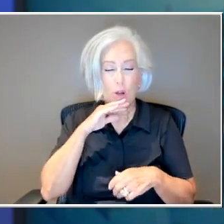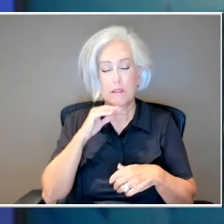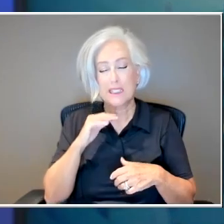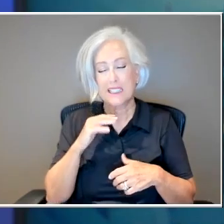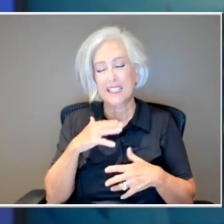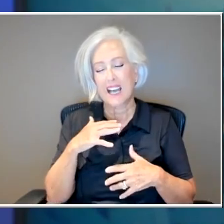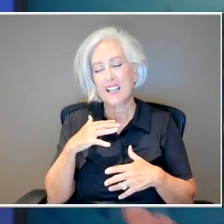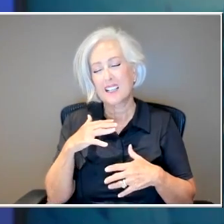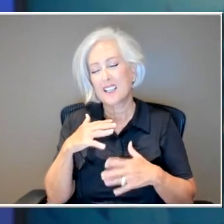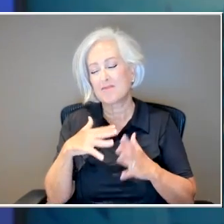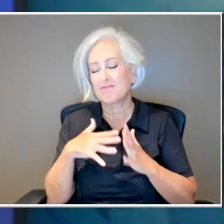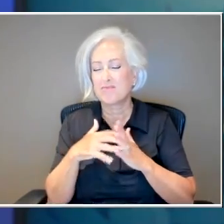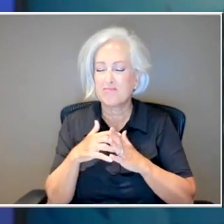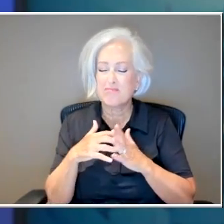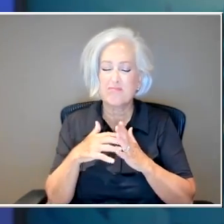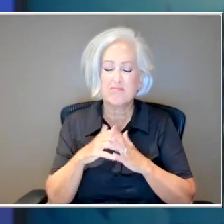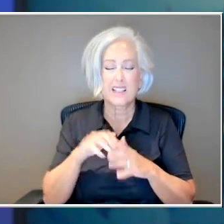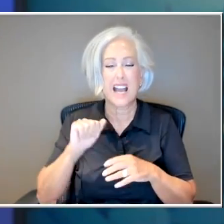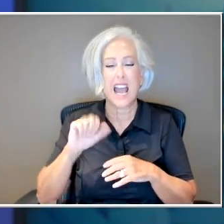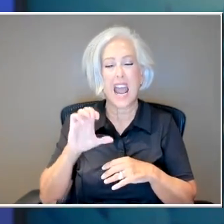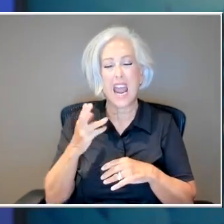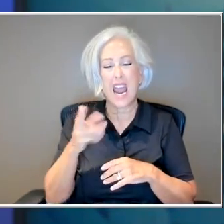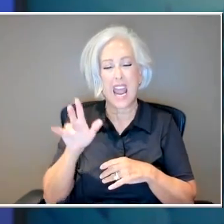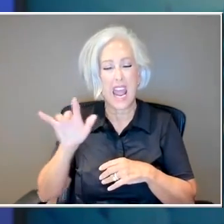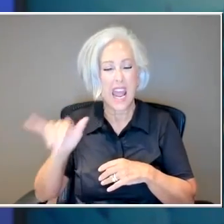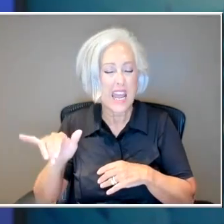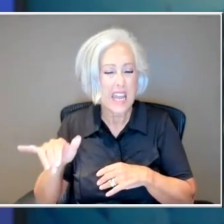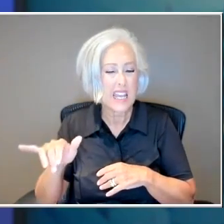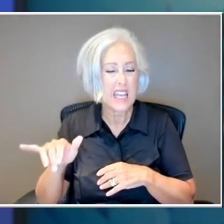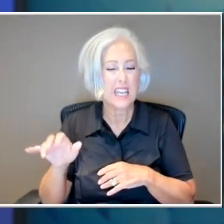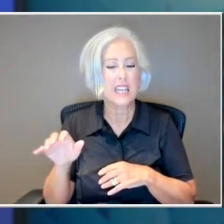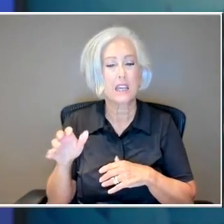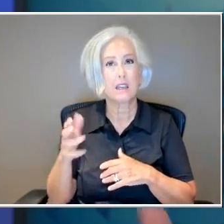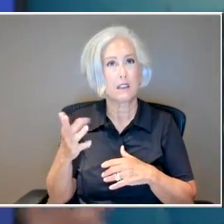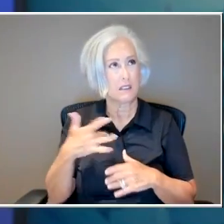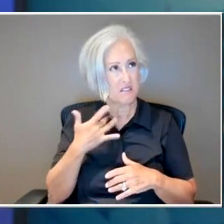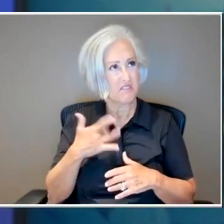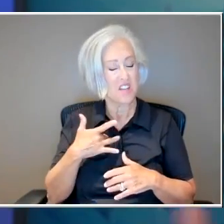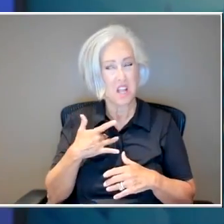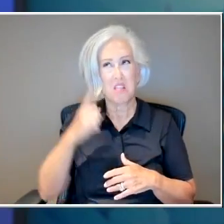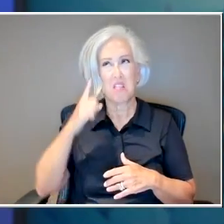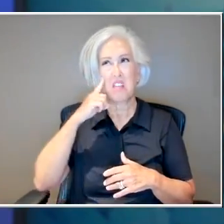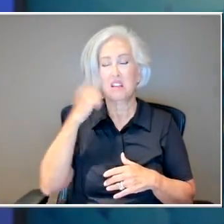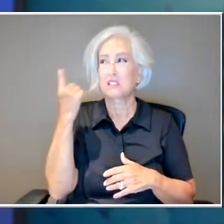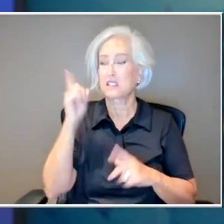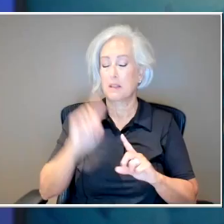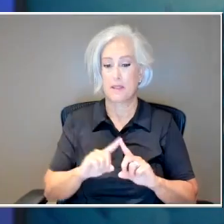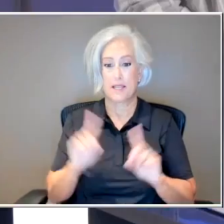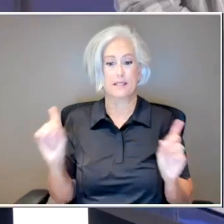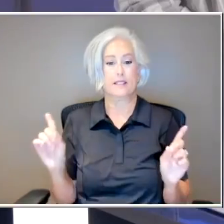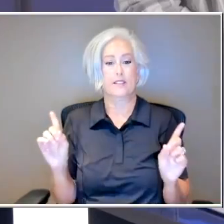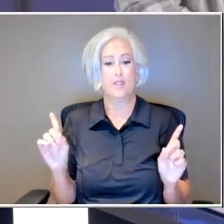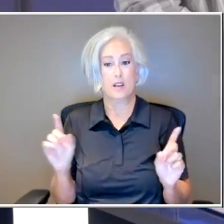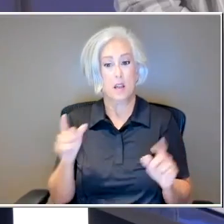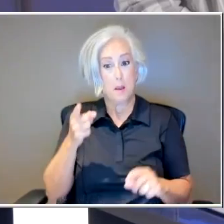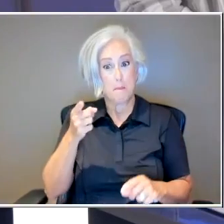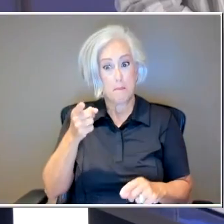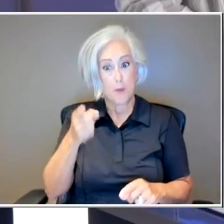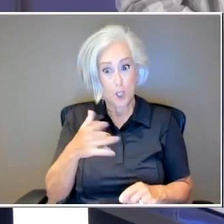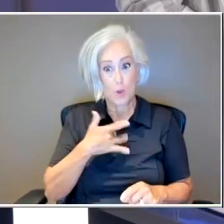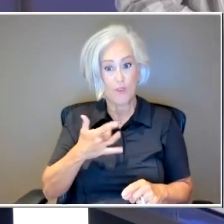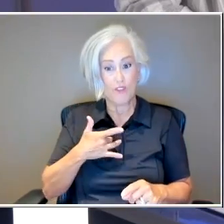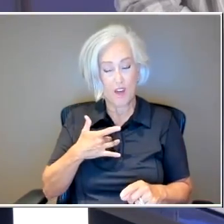things that people feel, and so you can see why it would be mistaken for other things. In your case, you actually felt a mass.